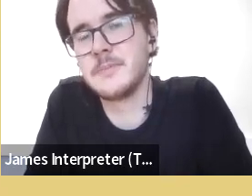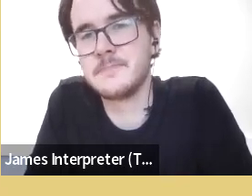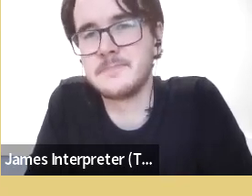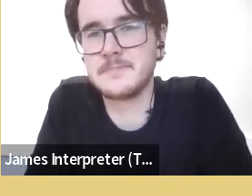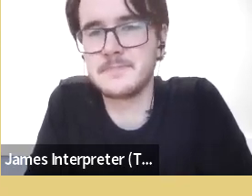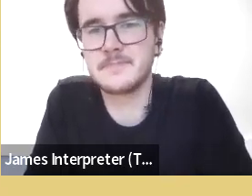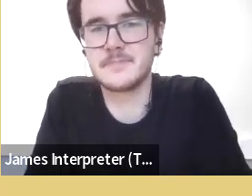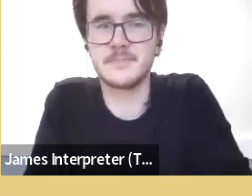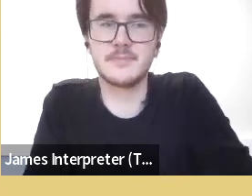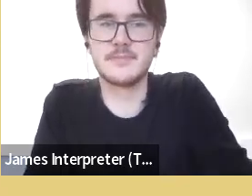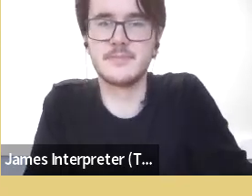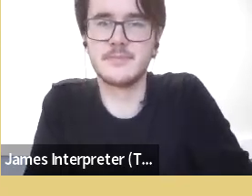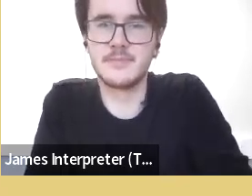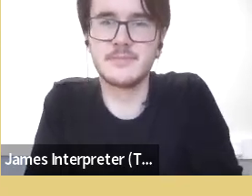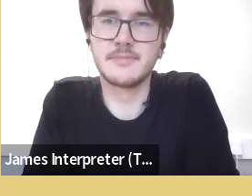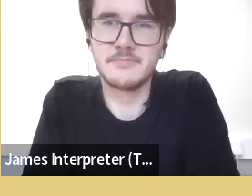help you?